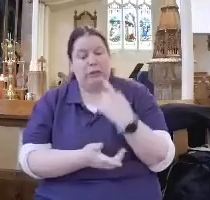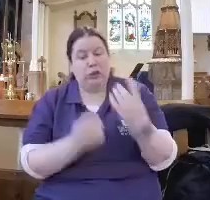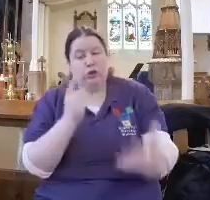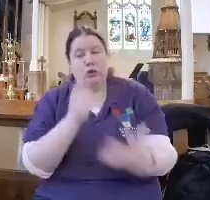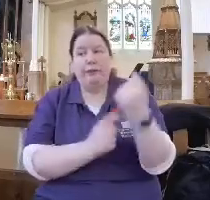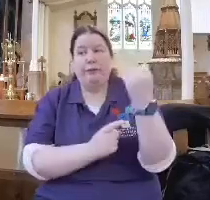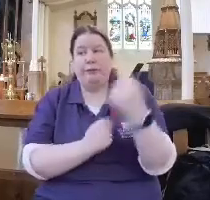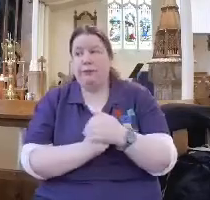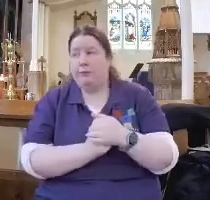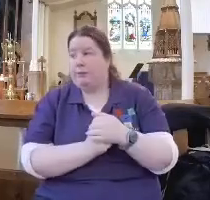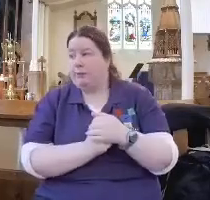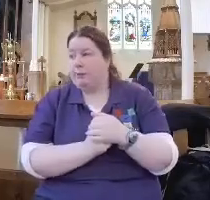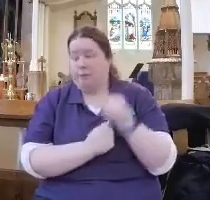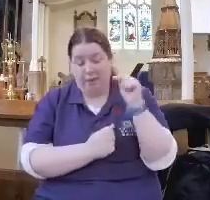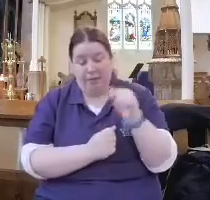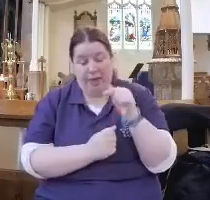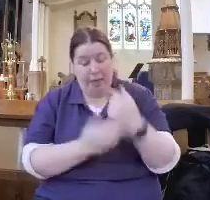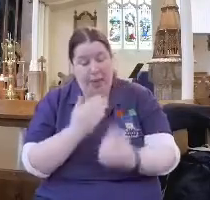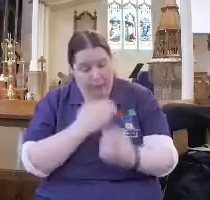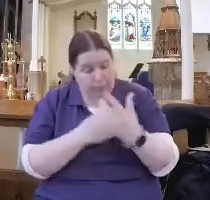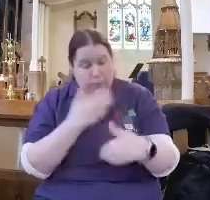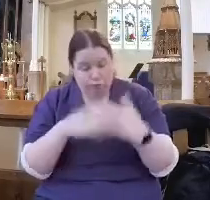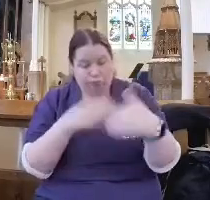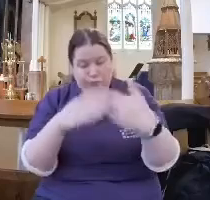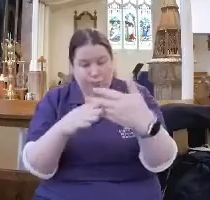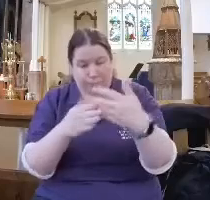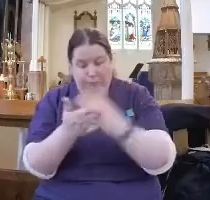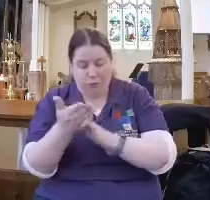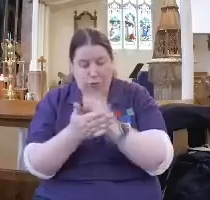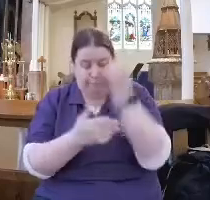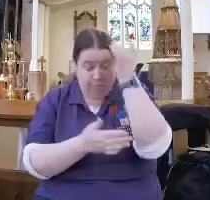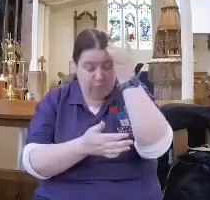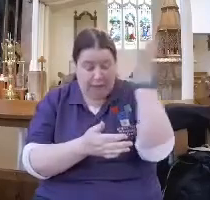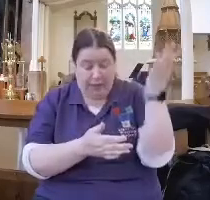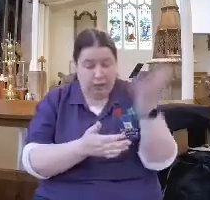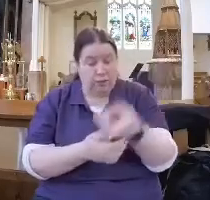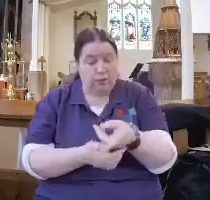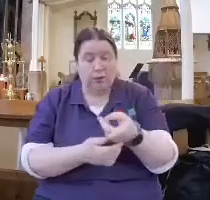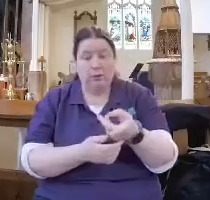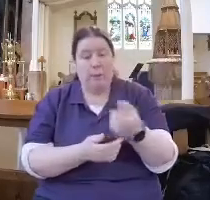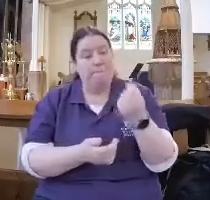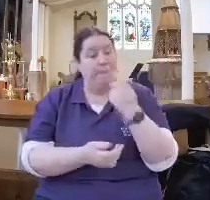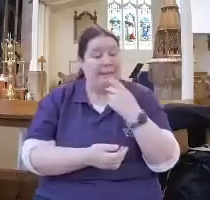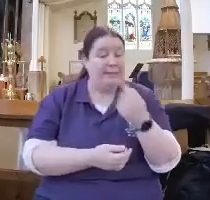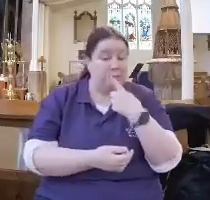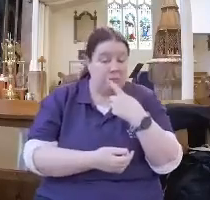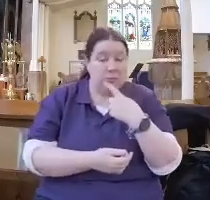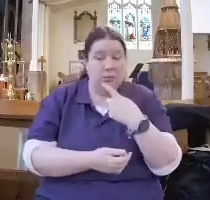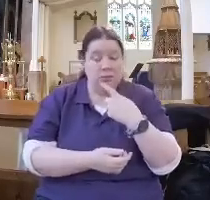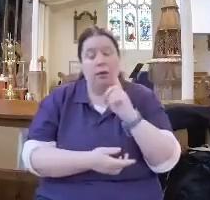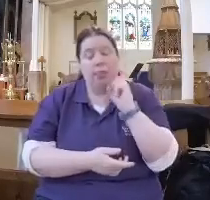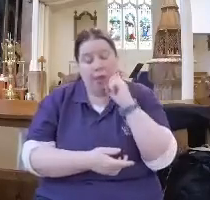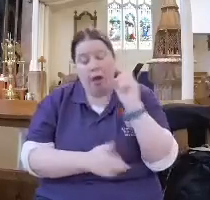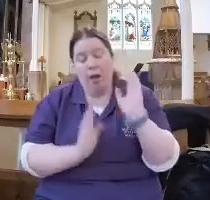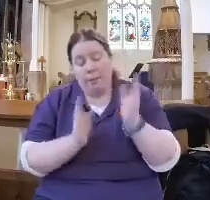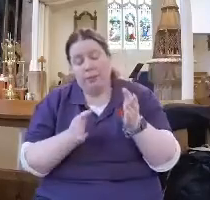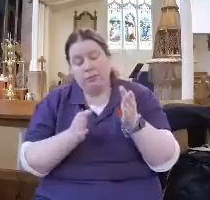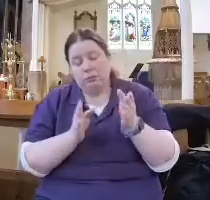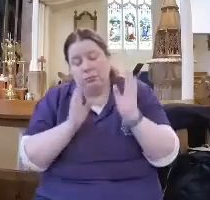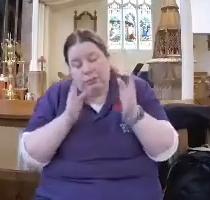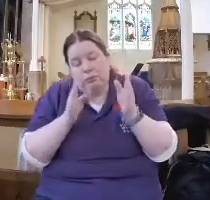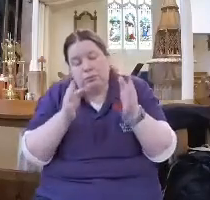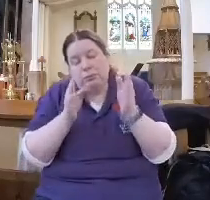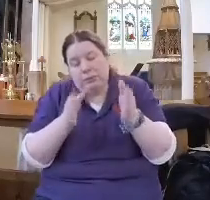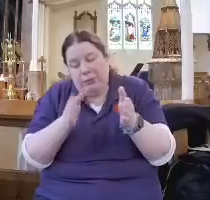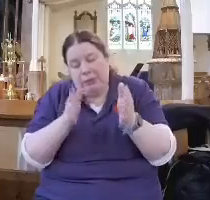in there, they're in the diary. You don't forget to do them. Taking medicine, you think, I've got to take medicine, I've got to